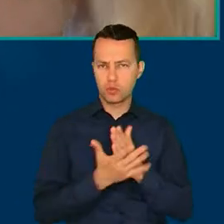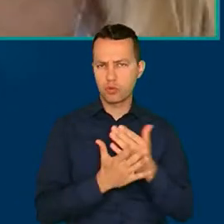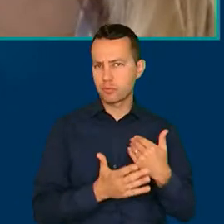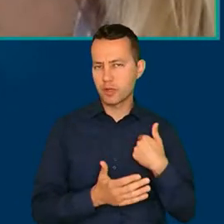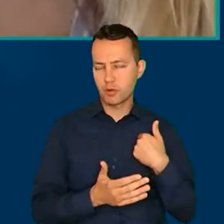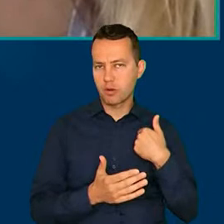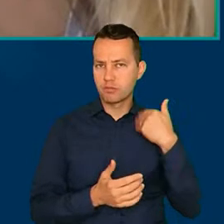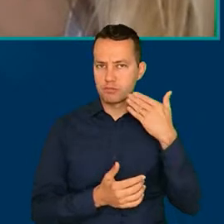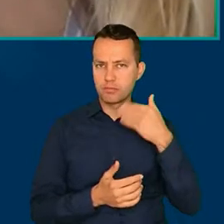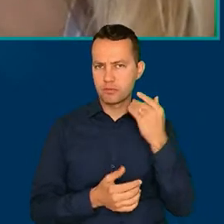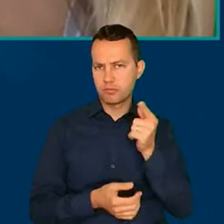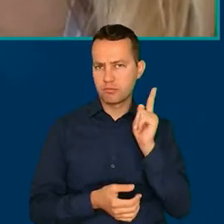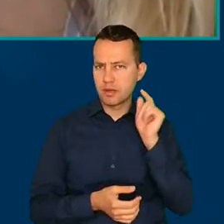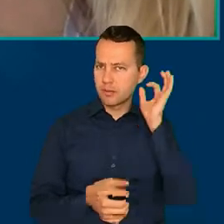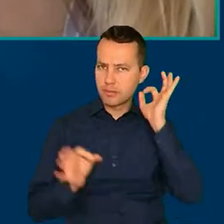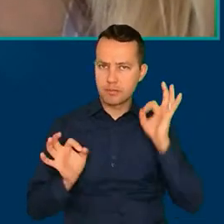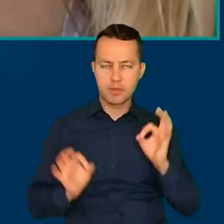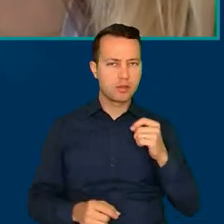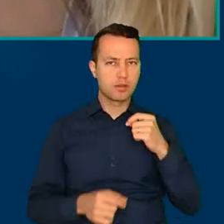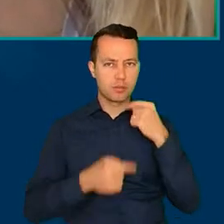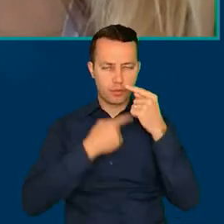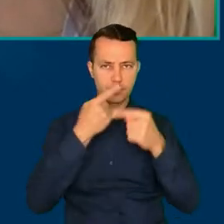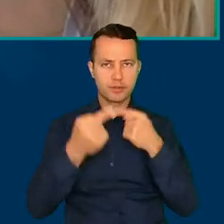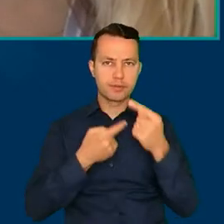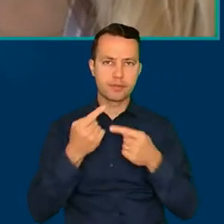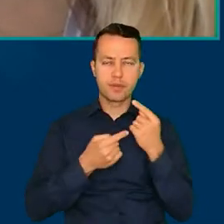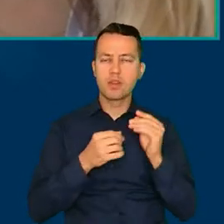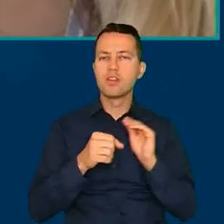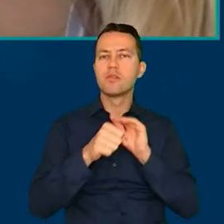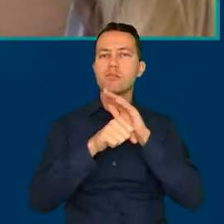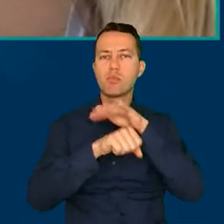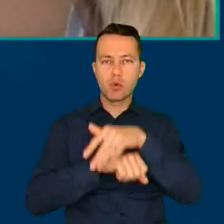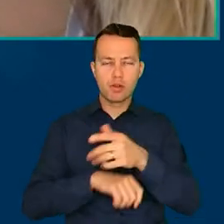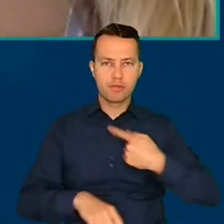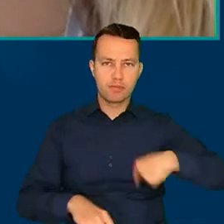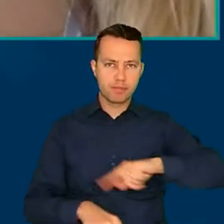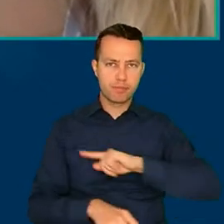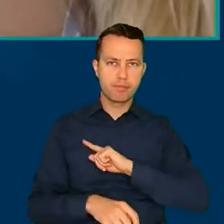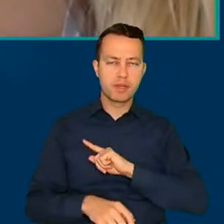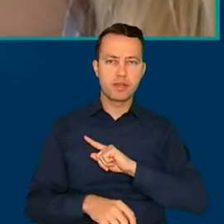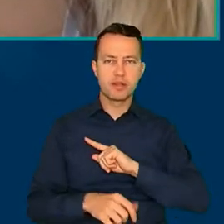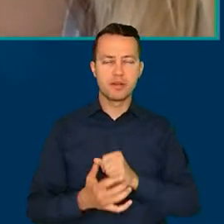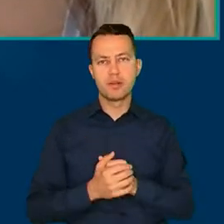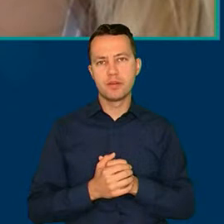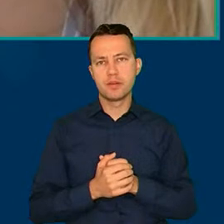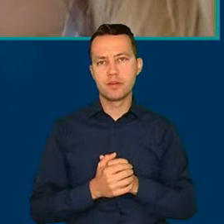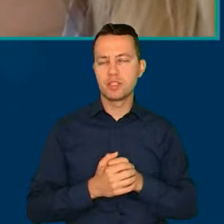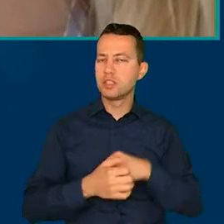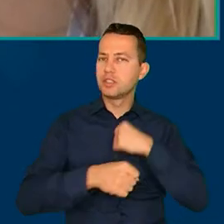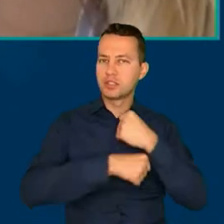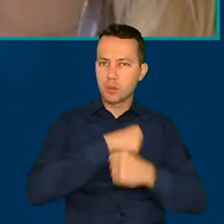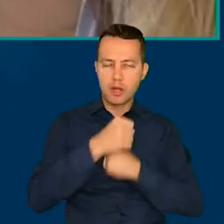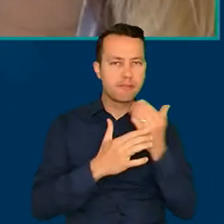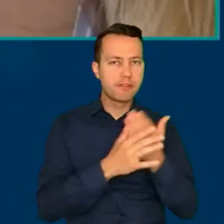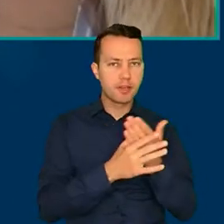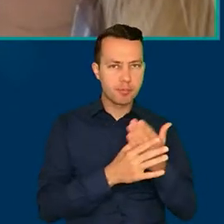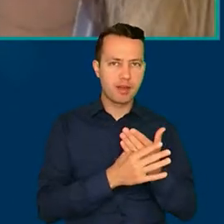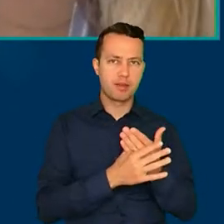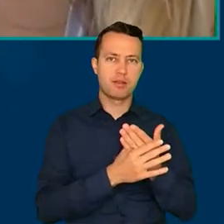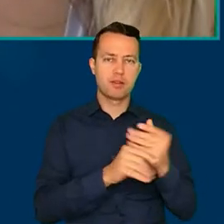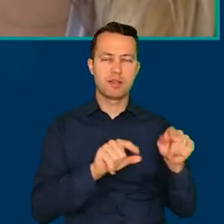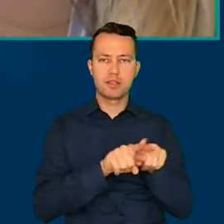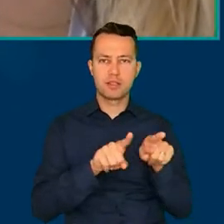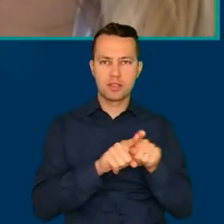in their own operations, but also across their value chains and supply chains. So broadly, we have our foundational instrument,